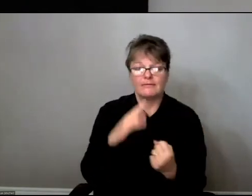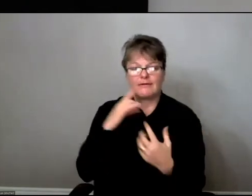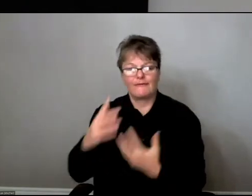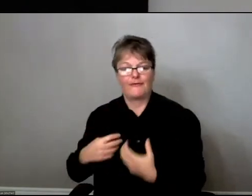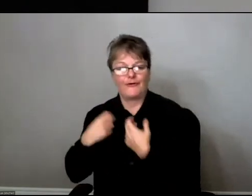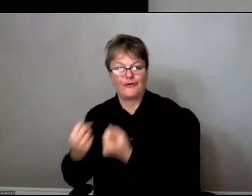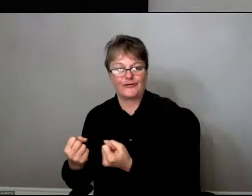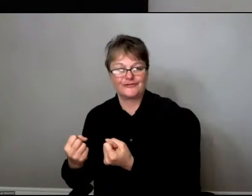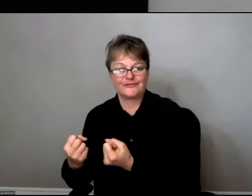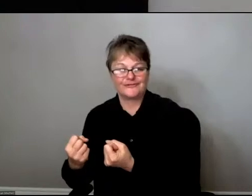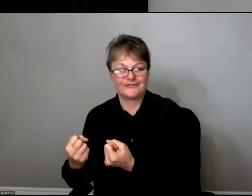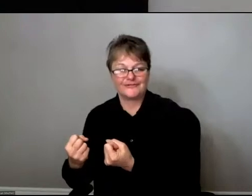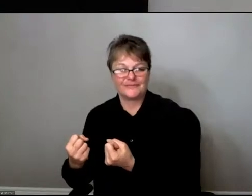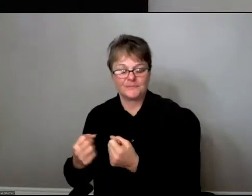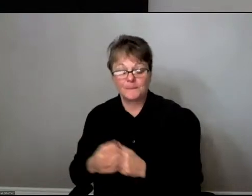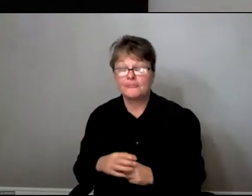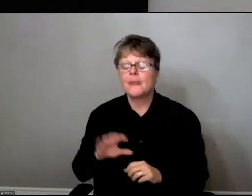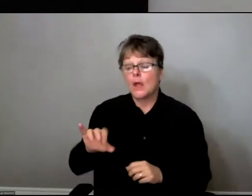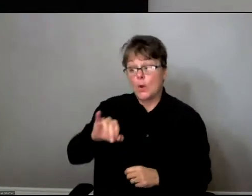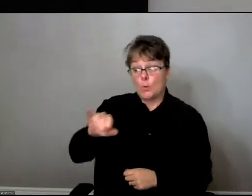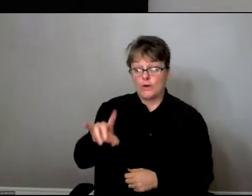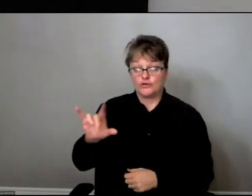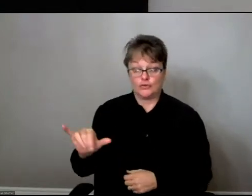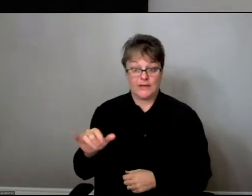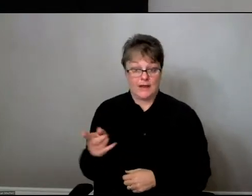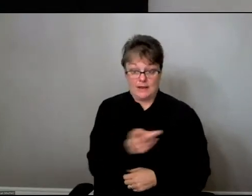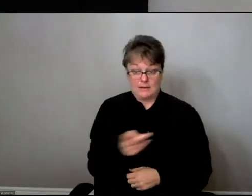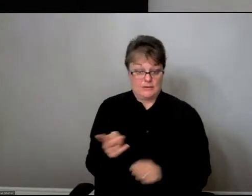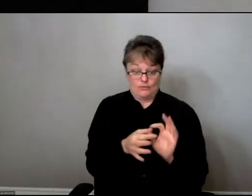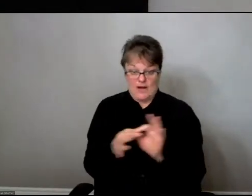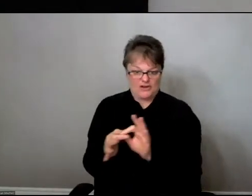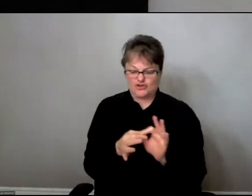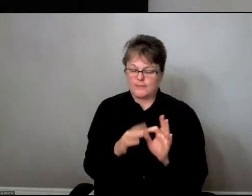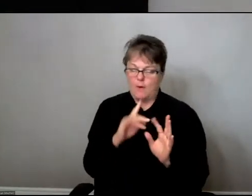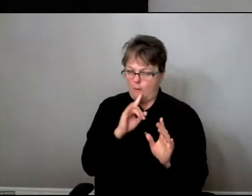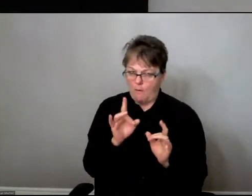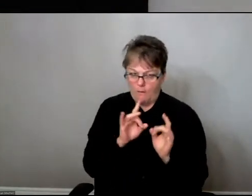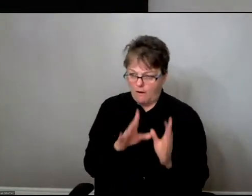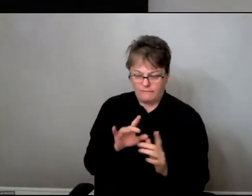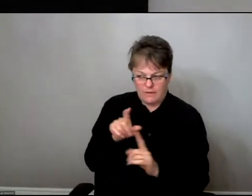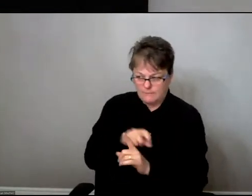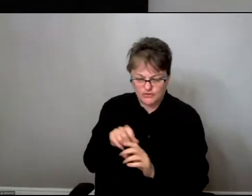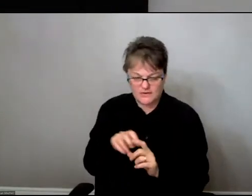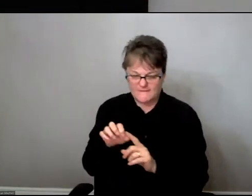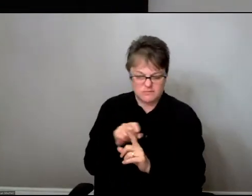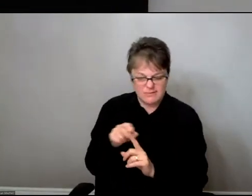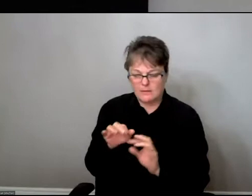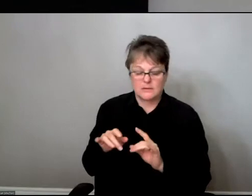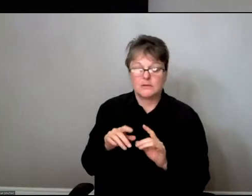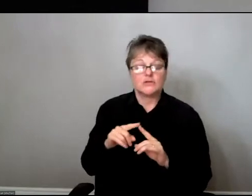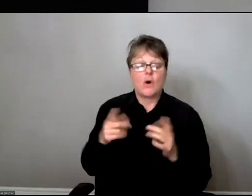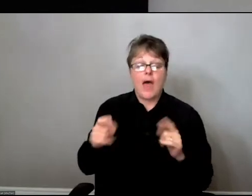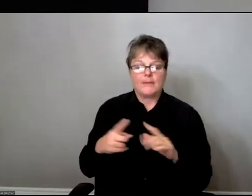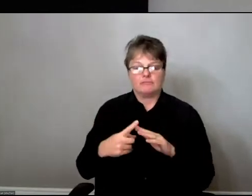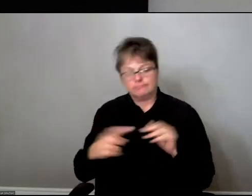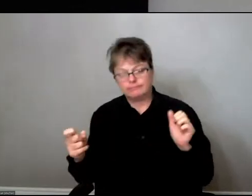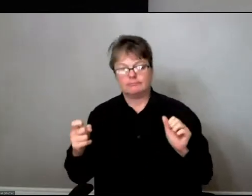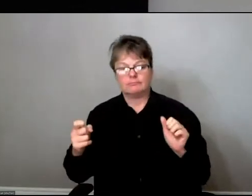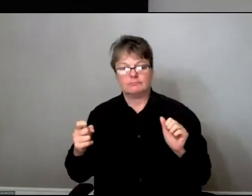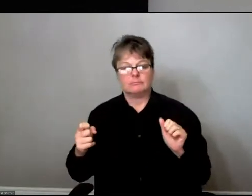When Julianne managed to get away from her abusive situation and was back in our lives again, we went to some counseling